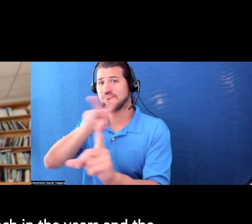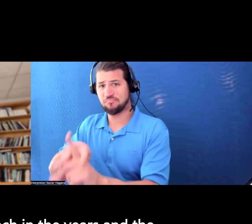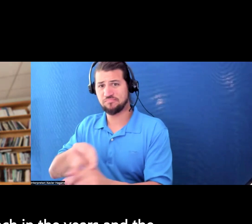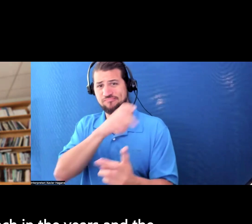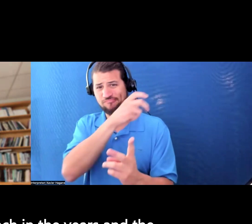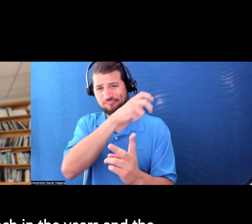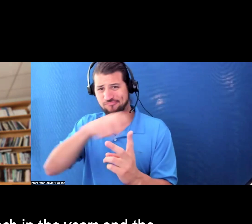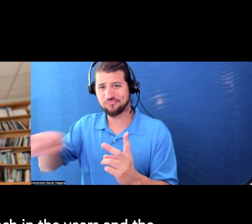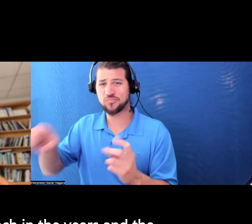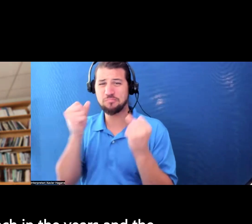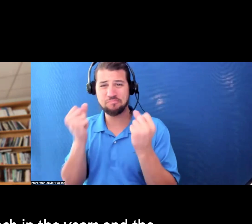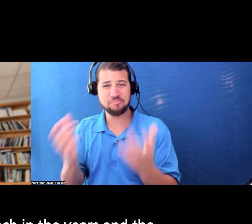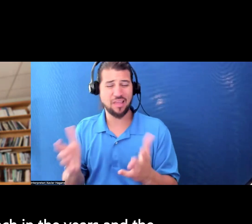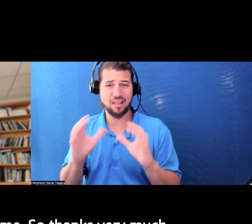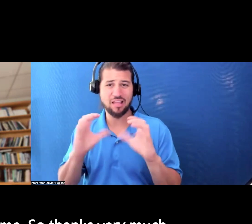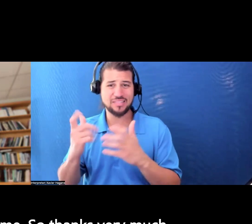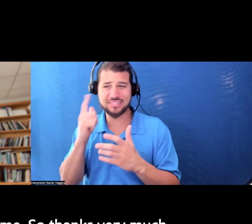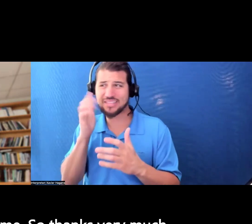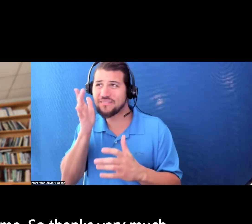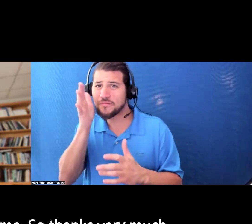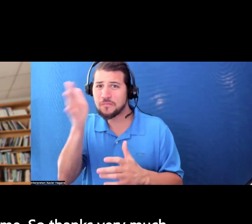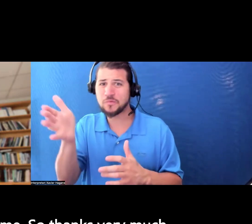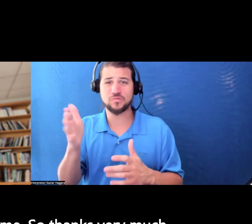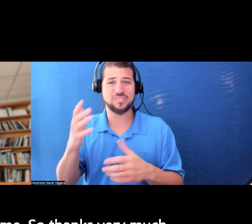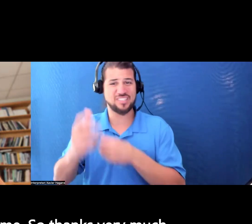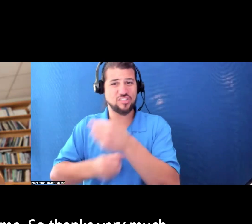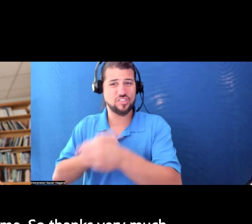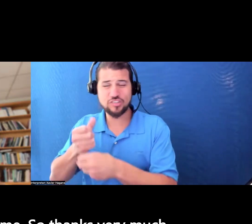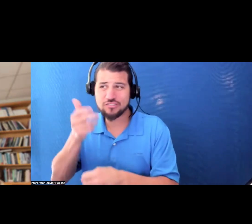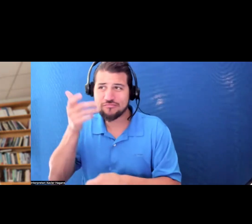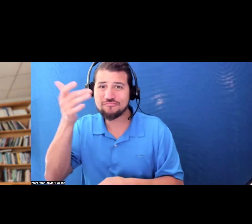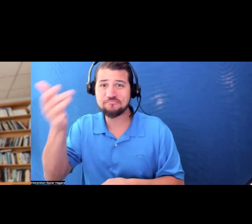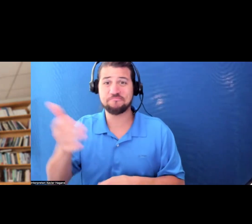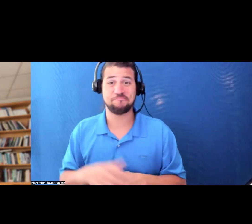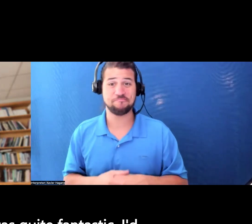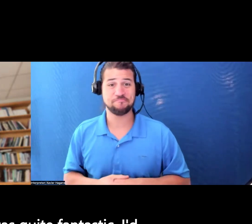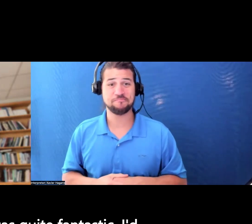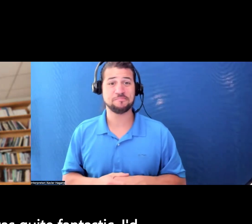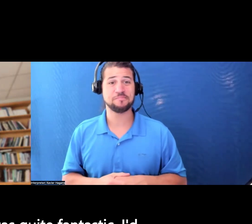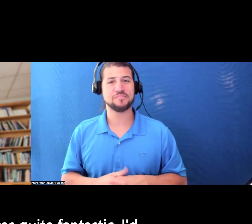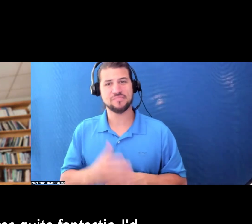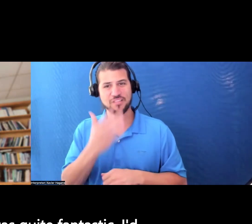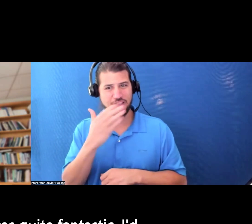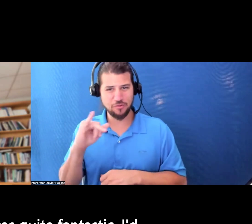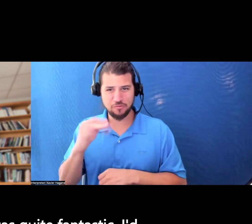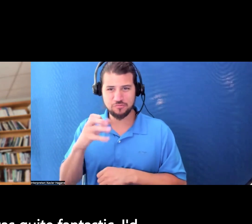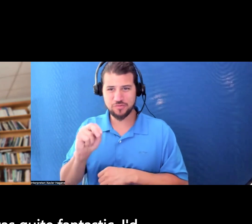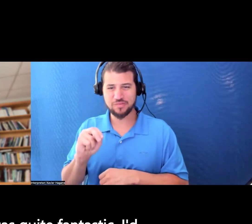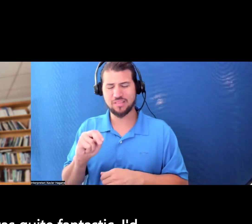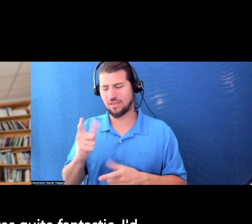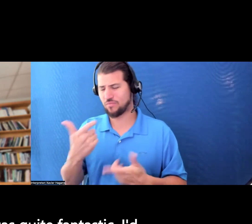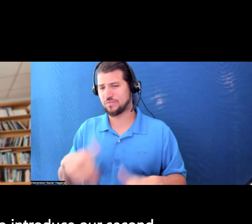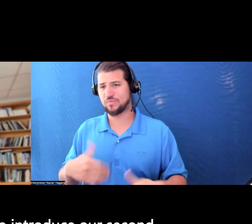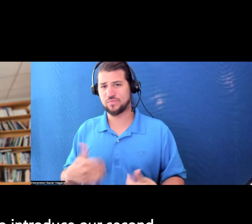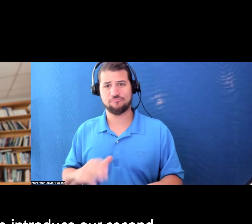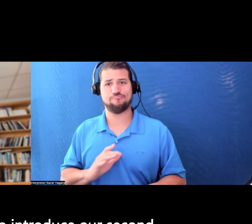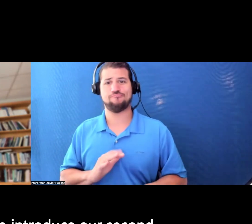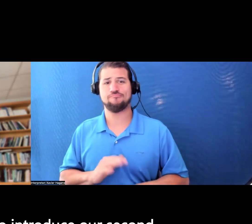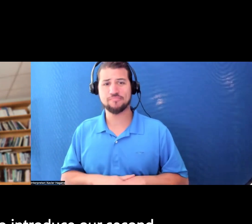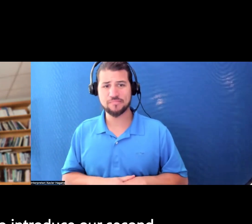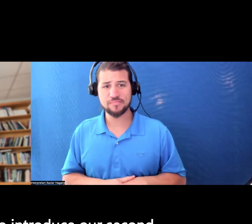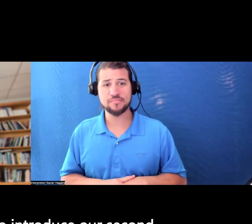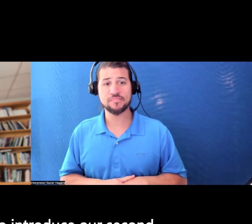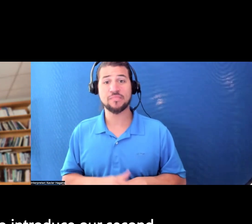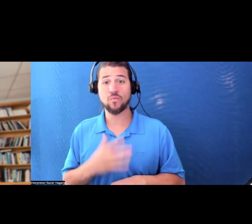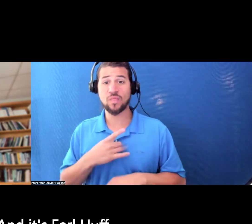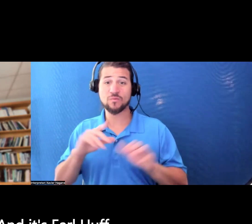teach in the years and the semesters to come. So thanks very much, Jen. That was quite fantastic. I'd actually like to